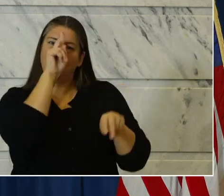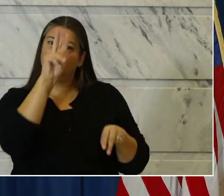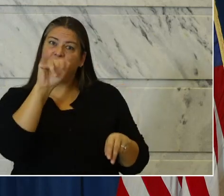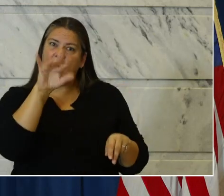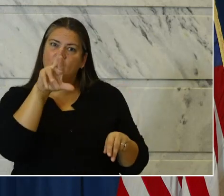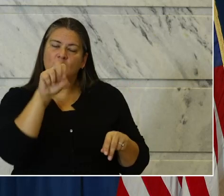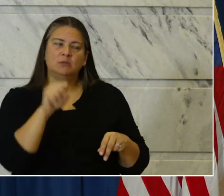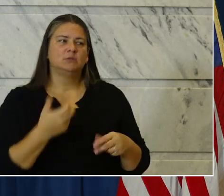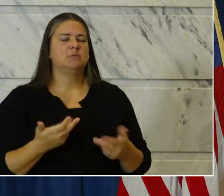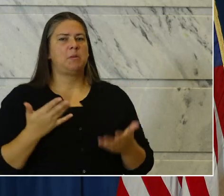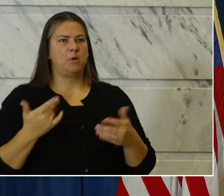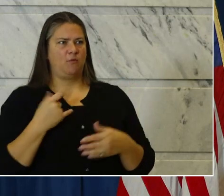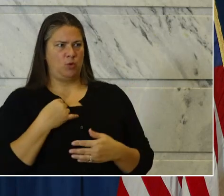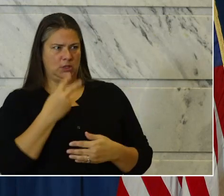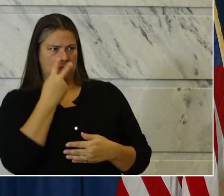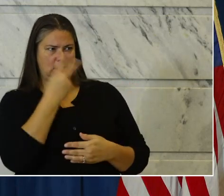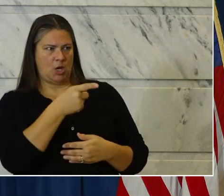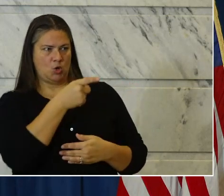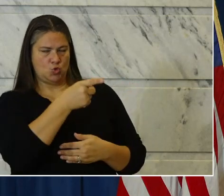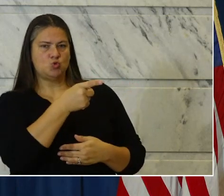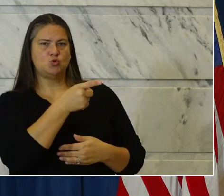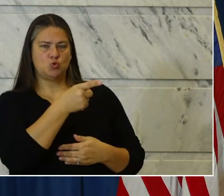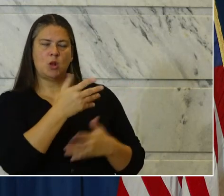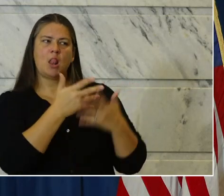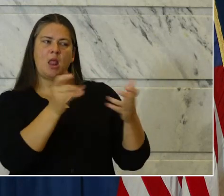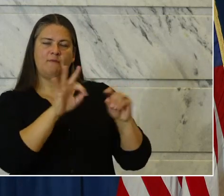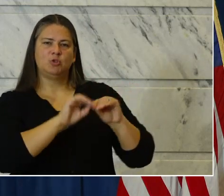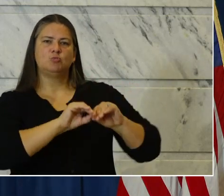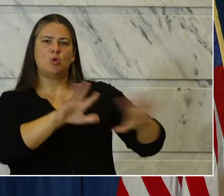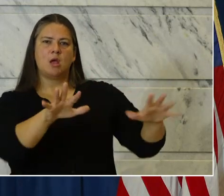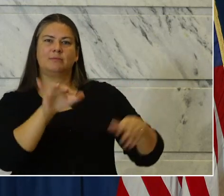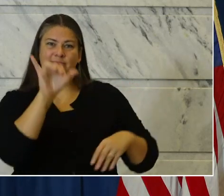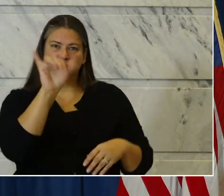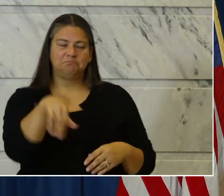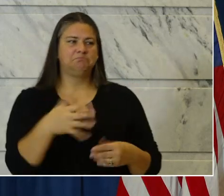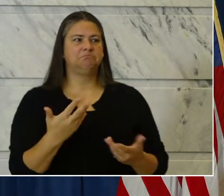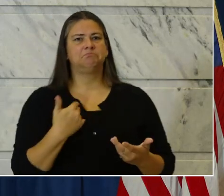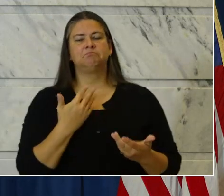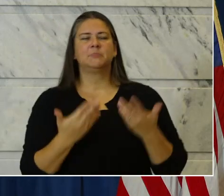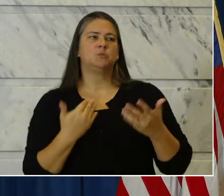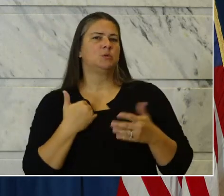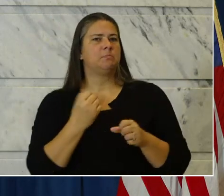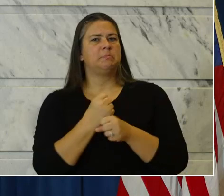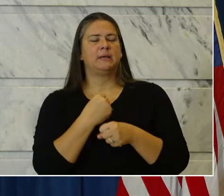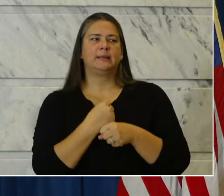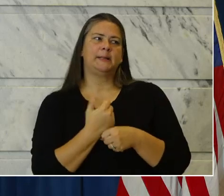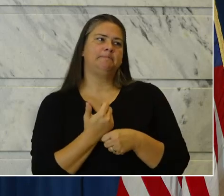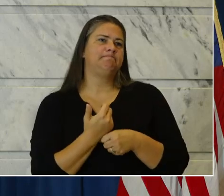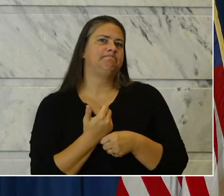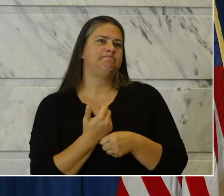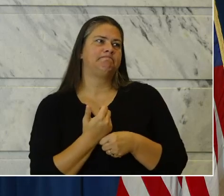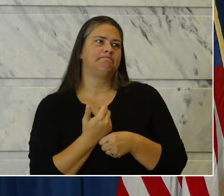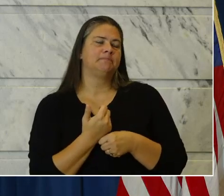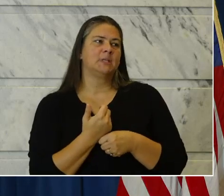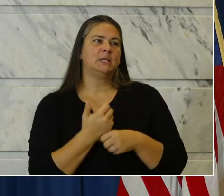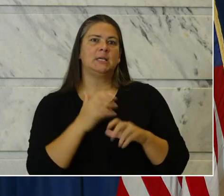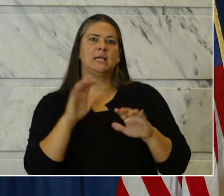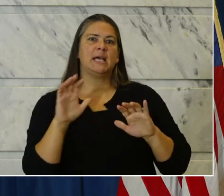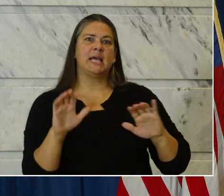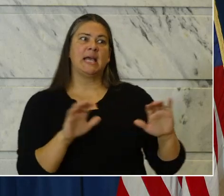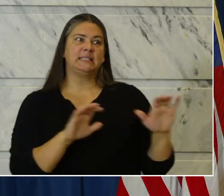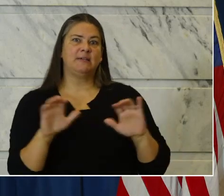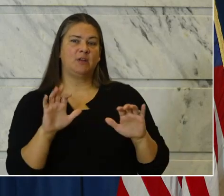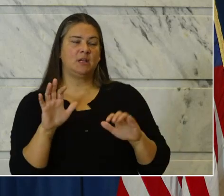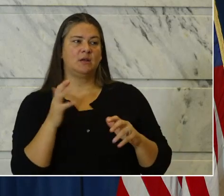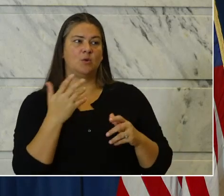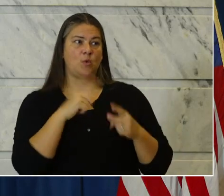an area where we might see a lot of spread. We can maybe make some of the activities that we recently started doing a little bit safer by having